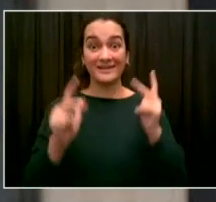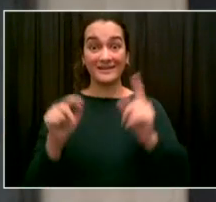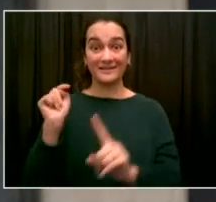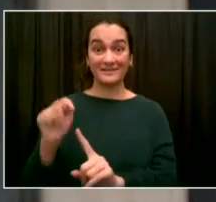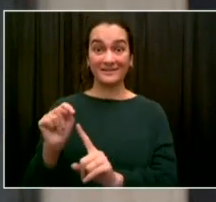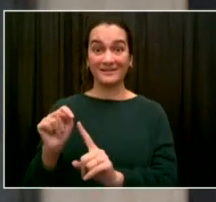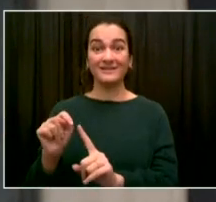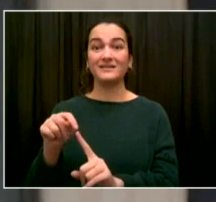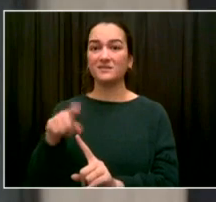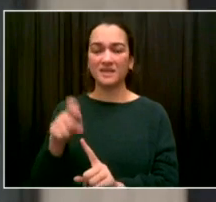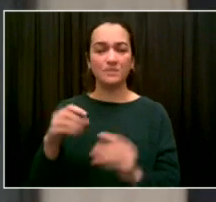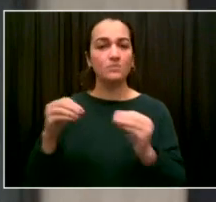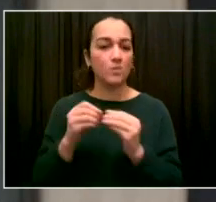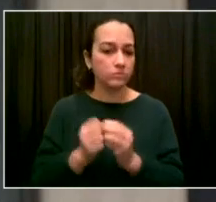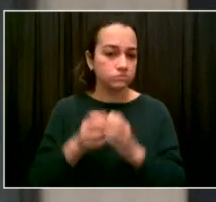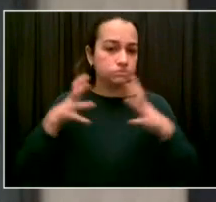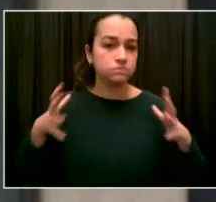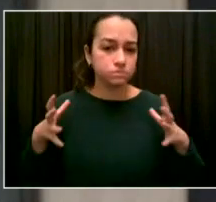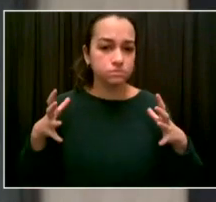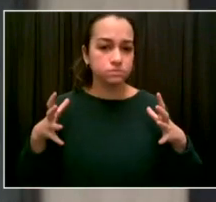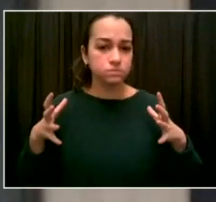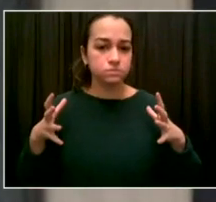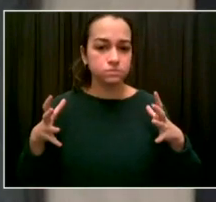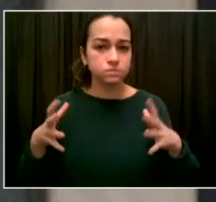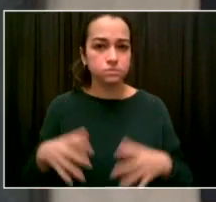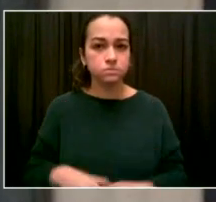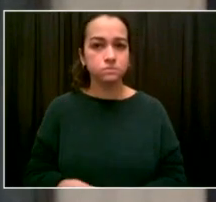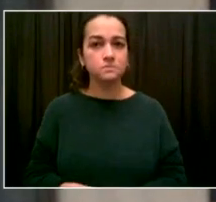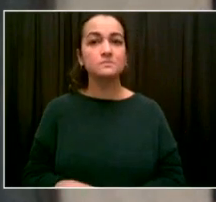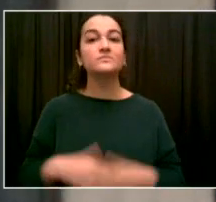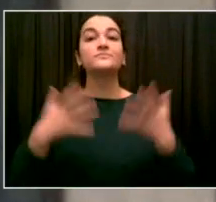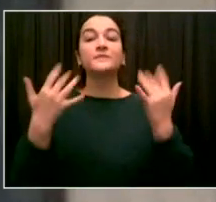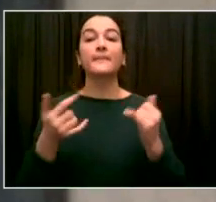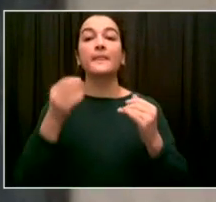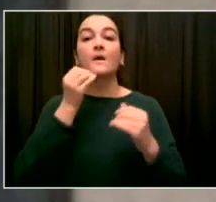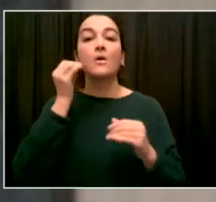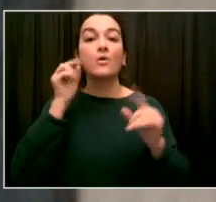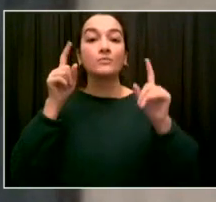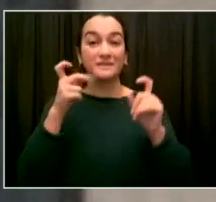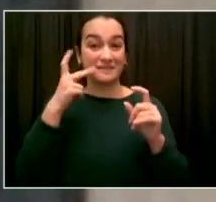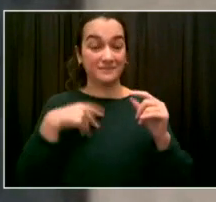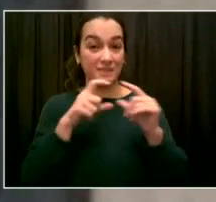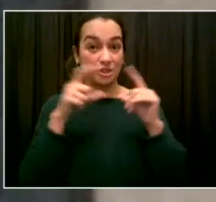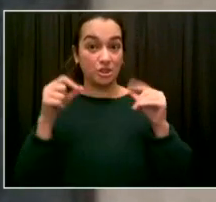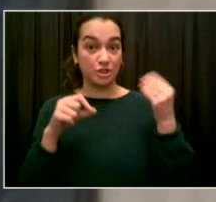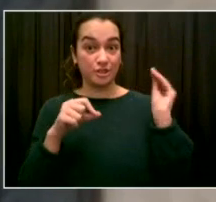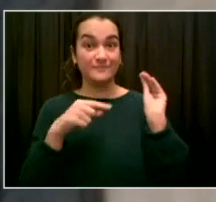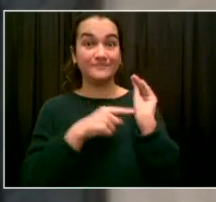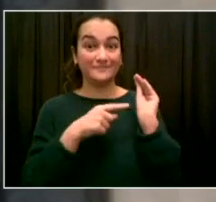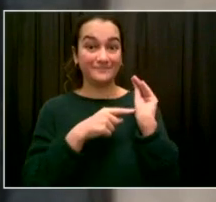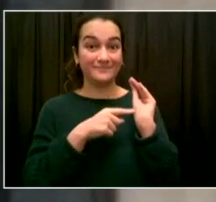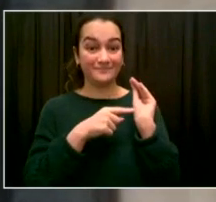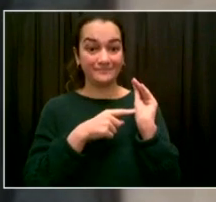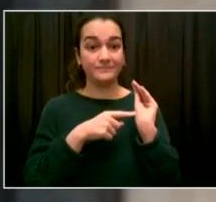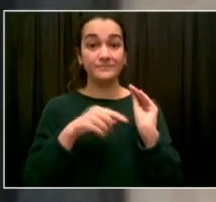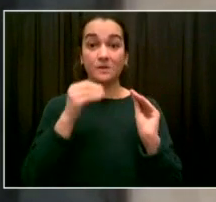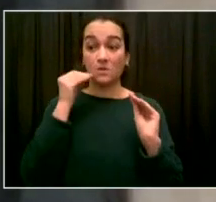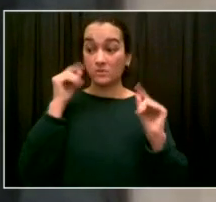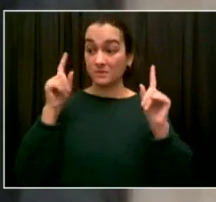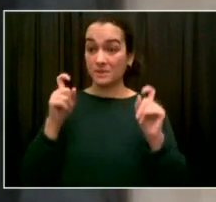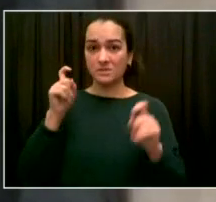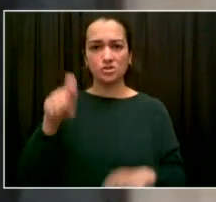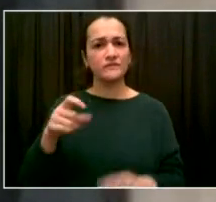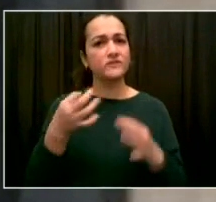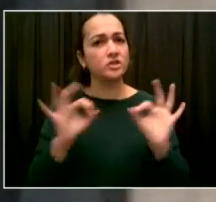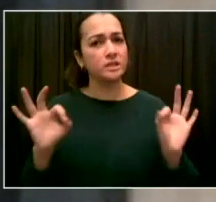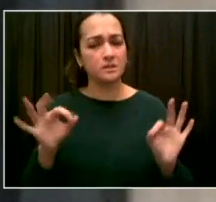self-tests sent to people's homes. They shouldn't charge them for it. We can beat this crisis if we're smart and right on the ground